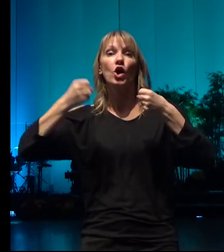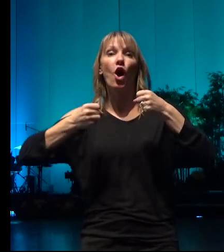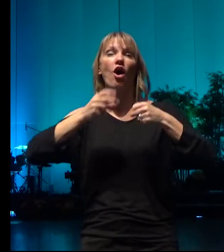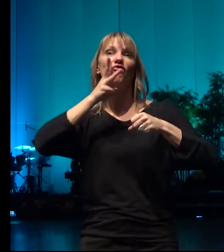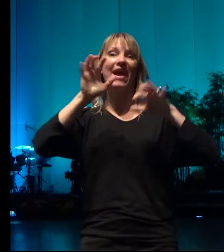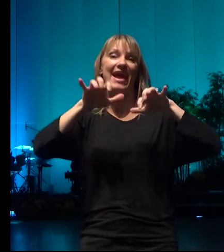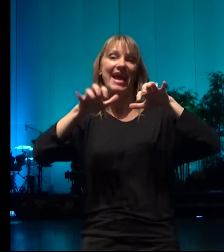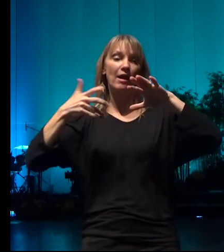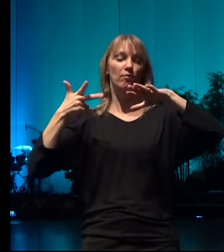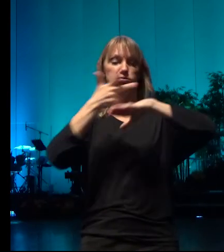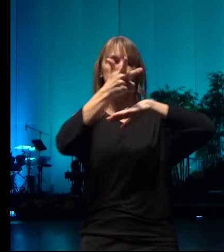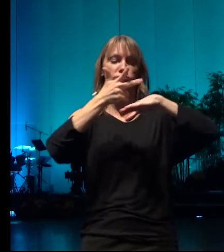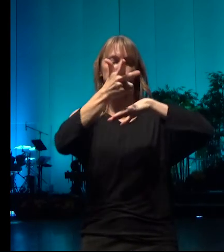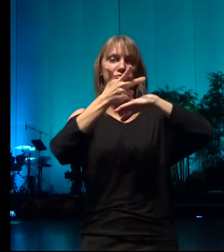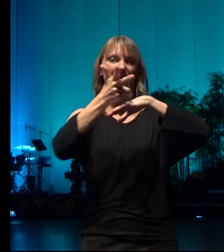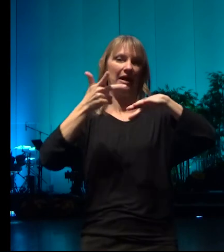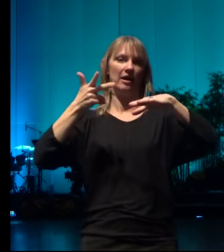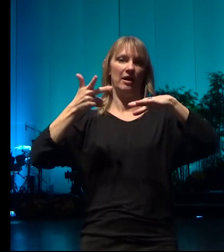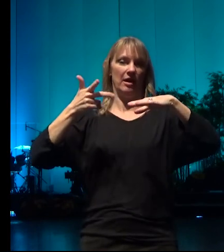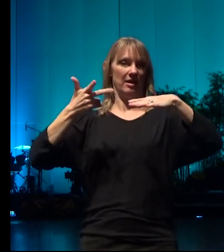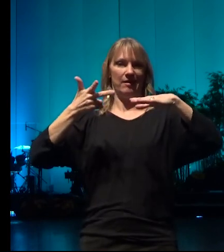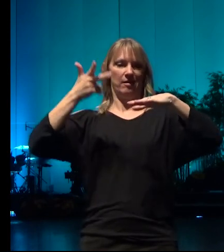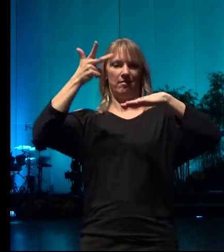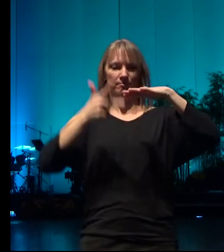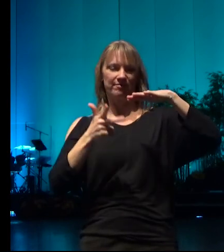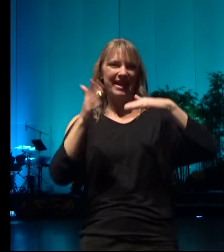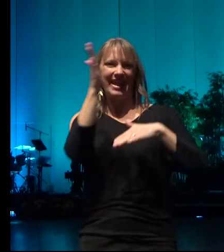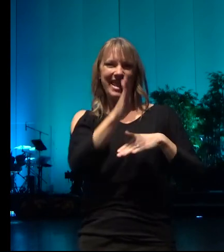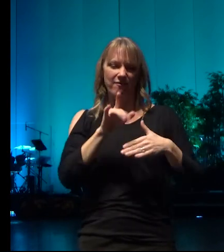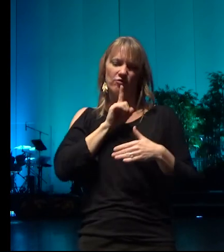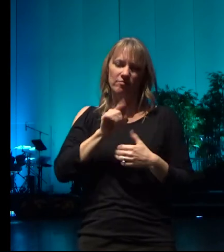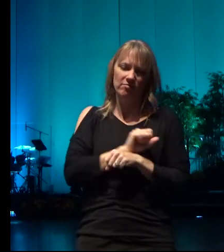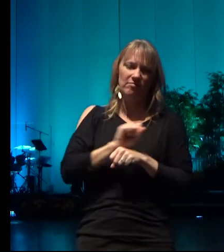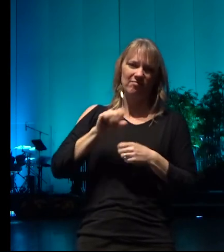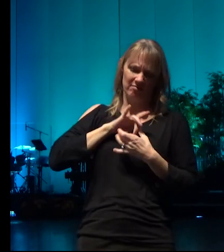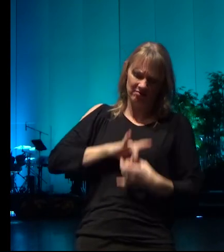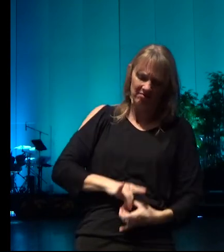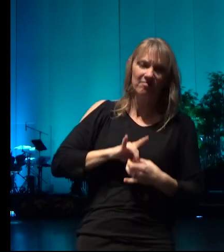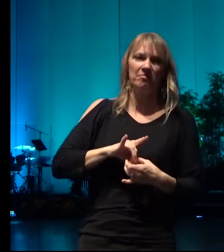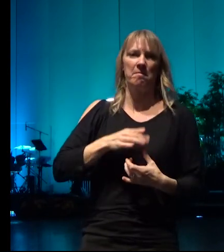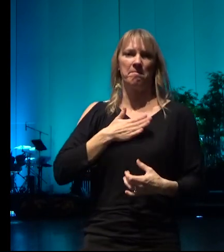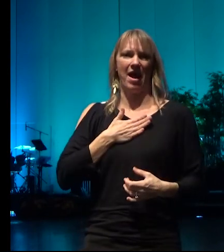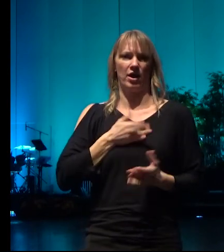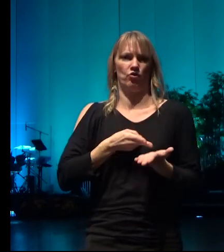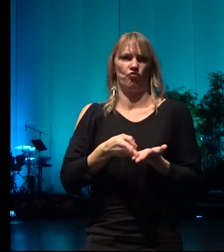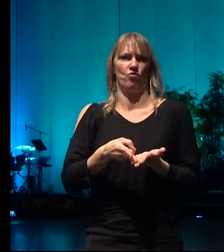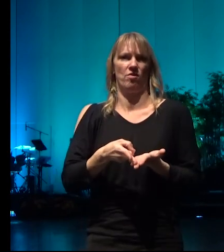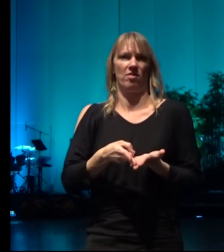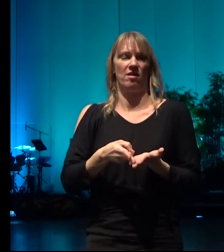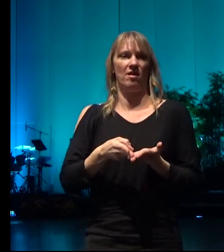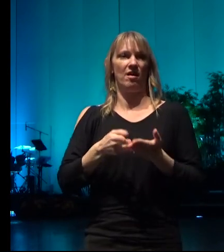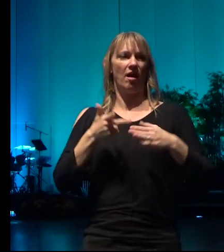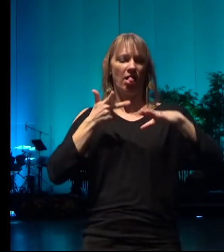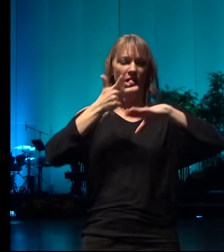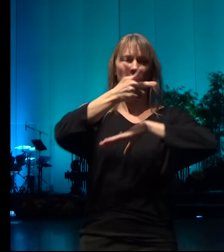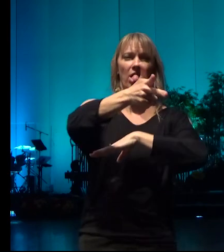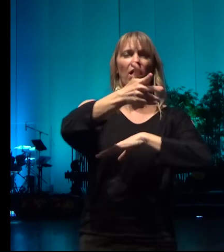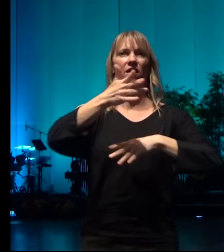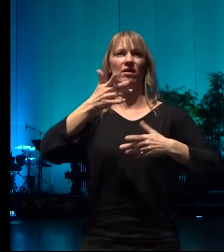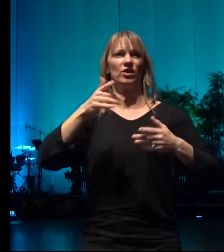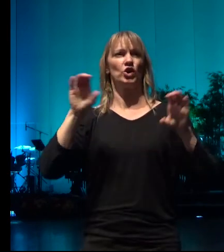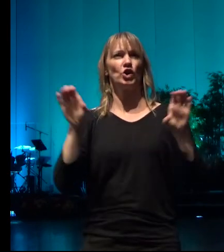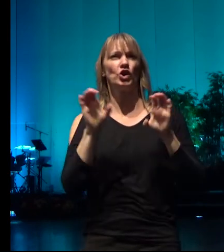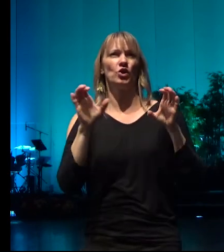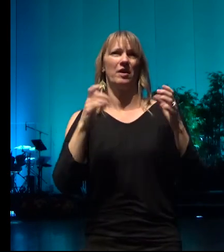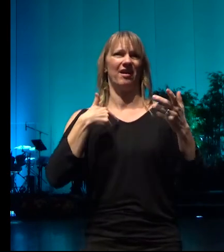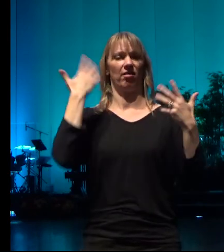so fast that the rush of events forces the disconnect from myself, my being. At this speed,